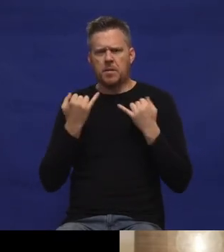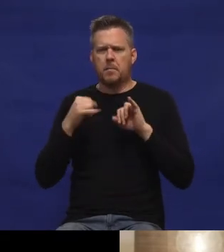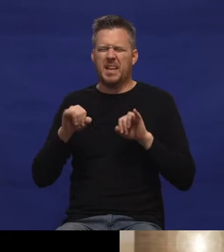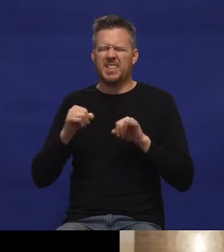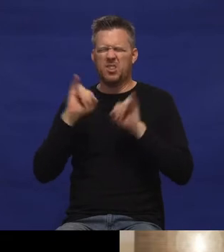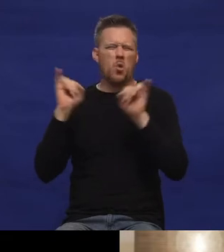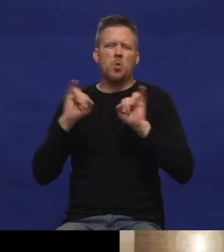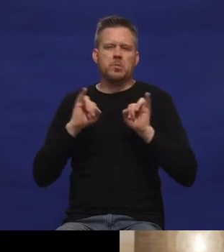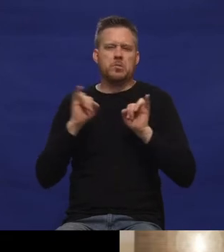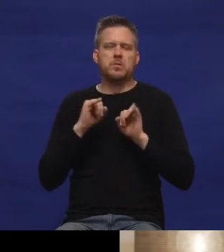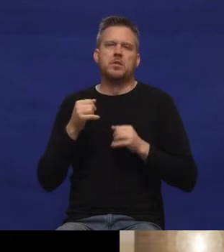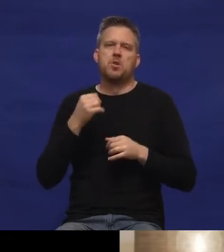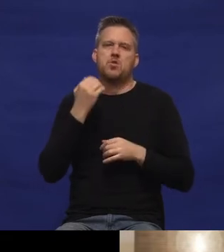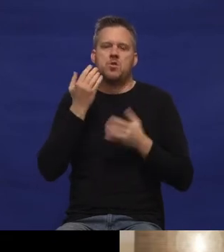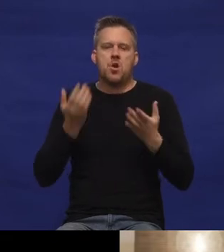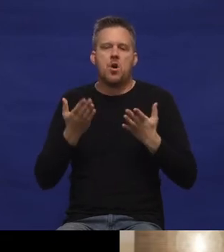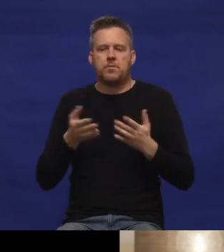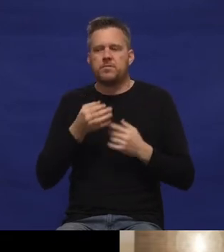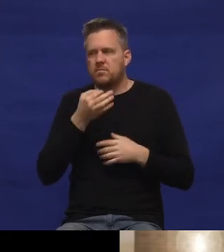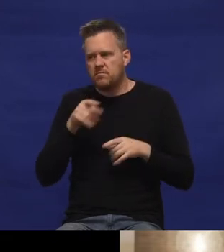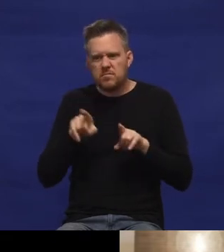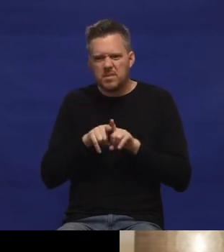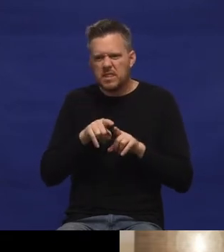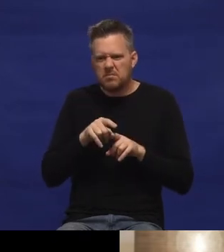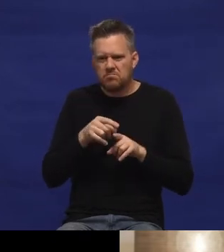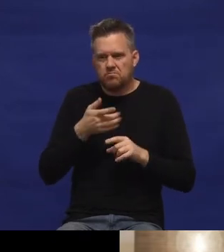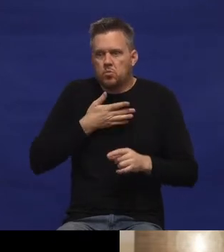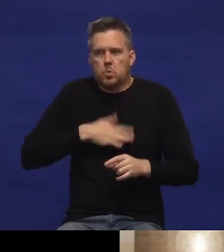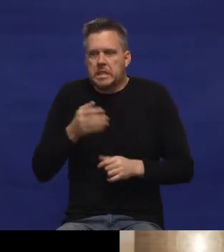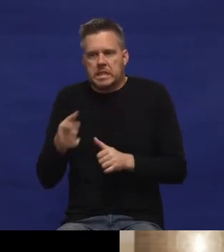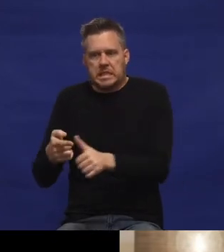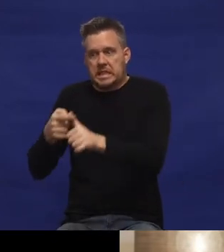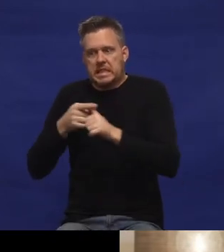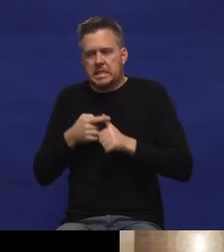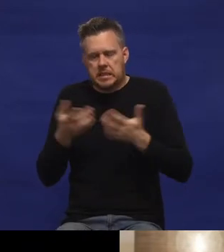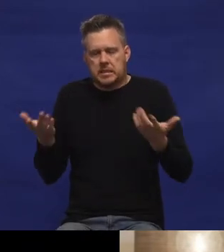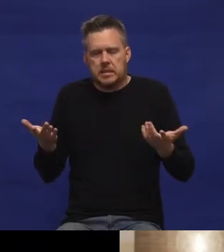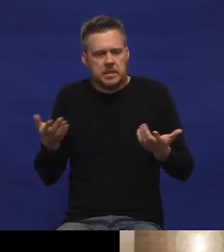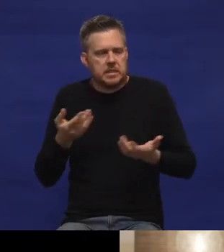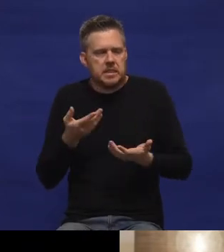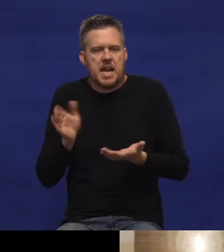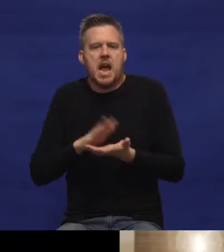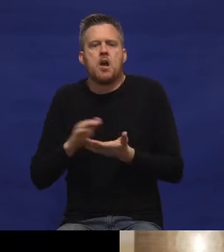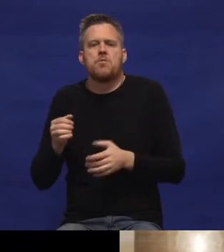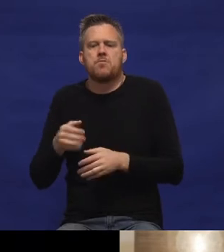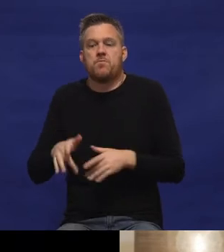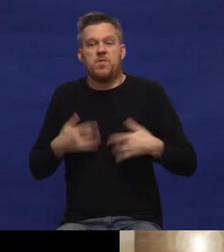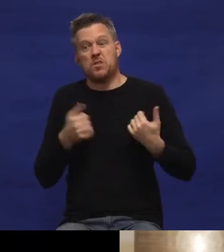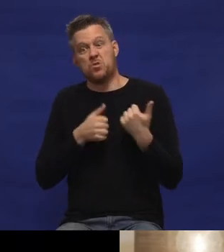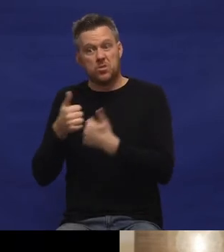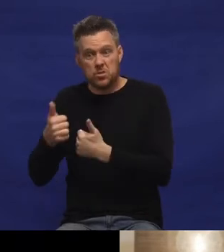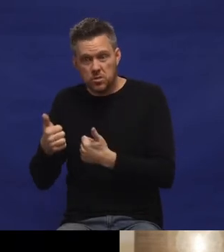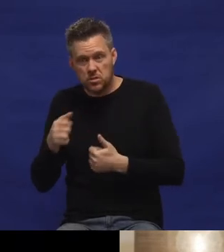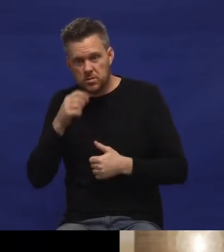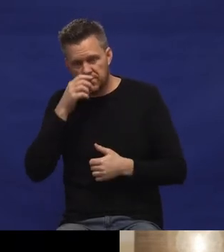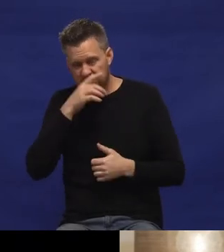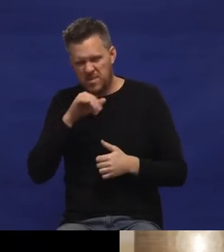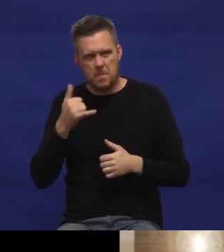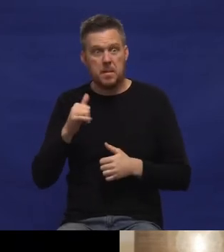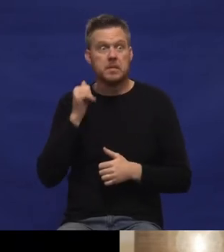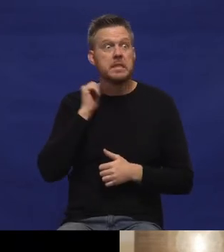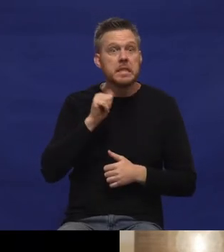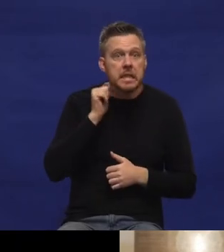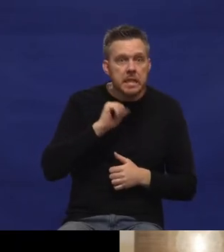horrible, so we often reach for some kind of tonic to make us feel good. And it doesn't matter if it's the euphoria of